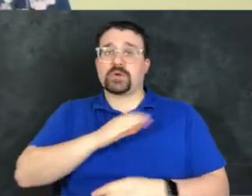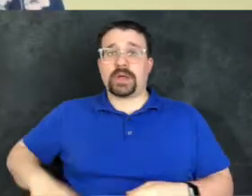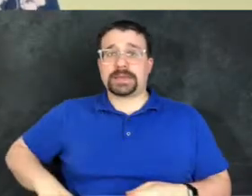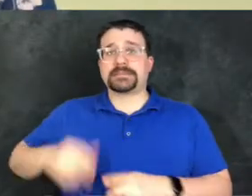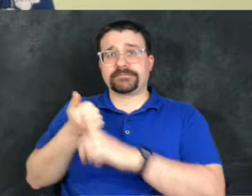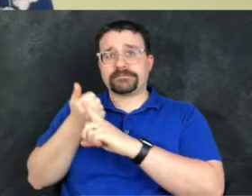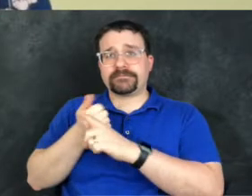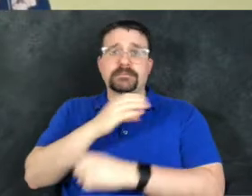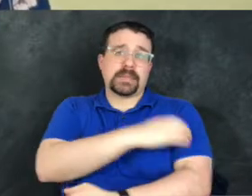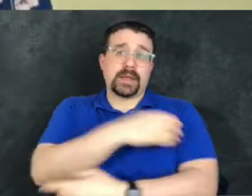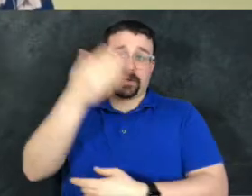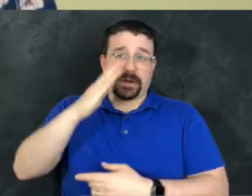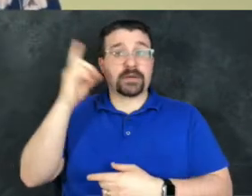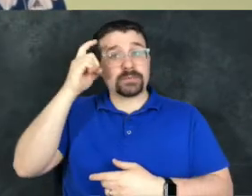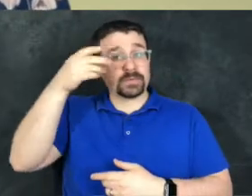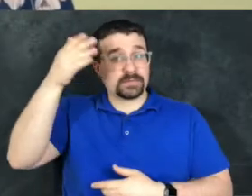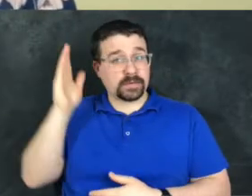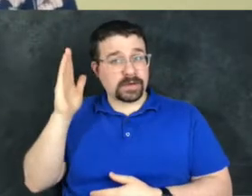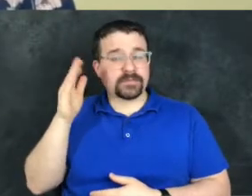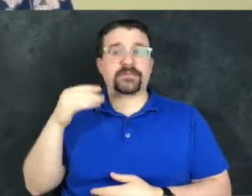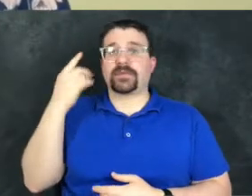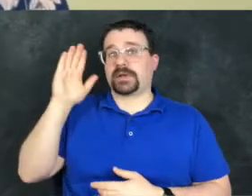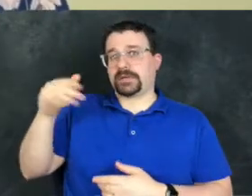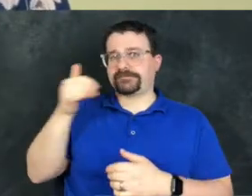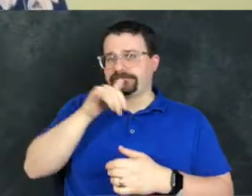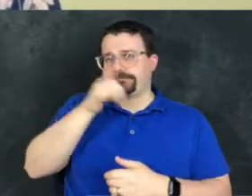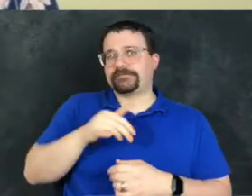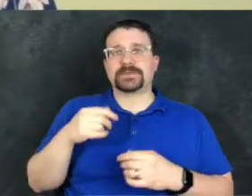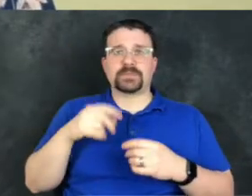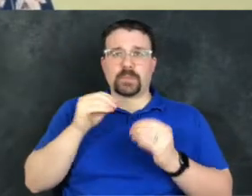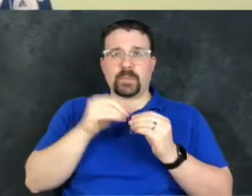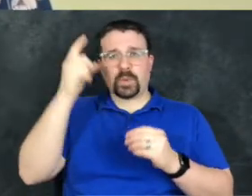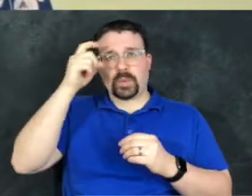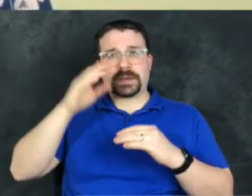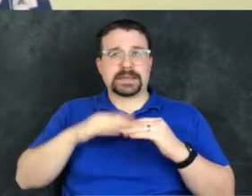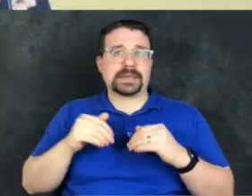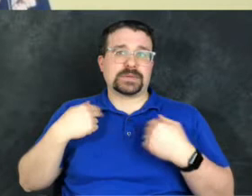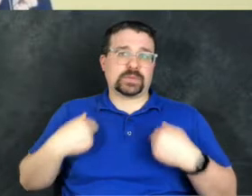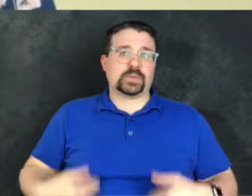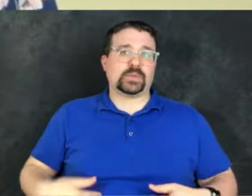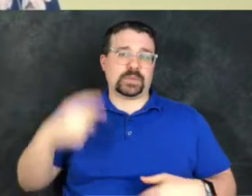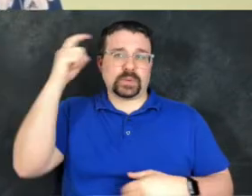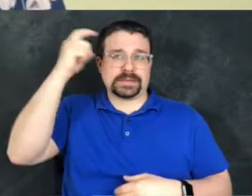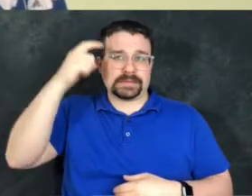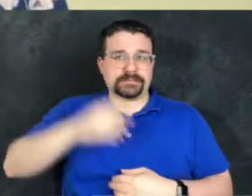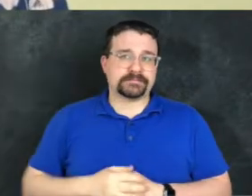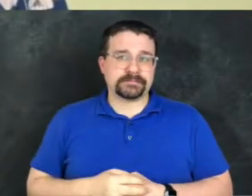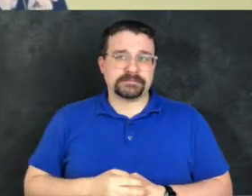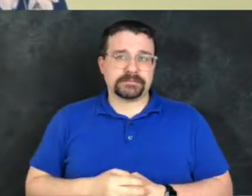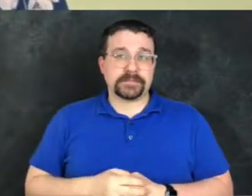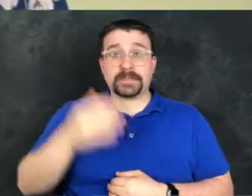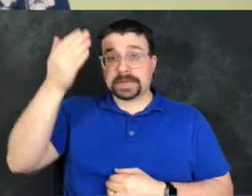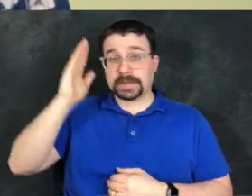Greeks, Christ, the power of God and the wisdom of God. For God's foolishness is wiser than